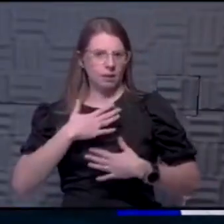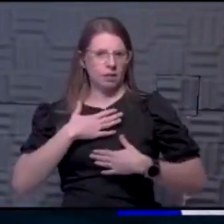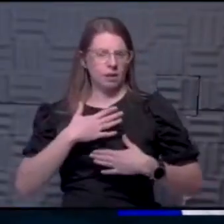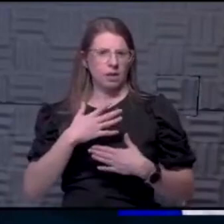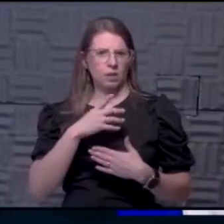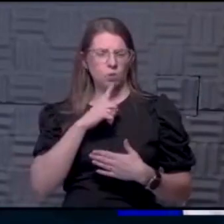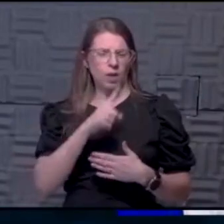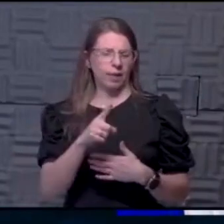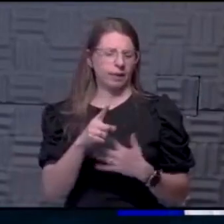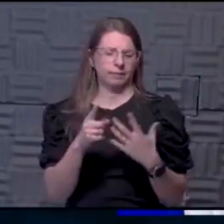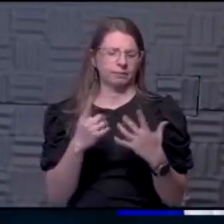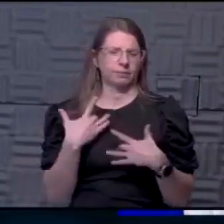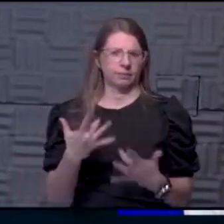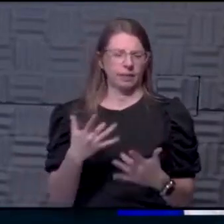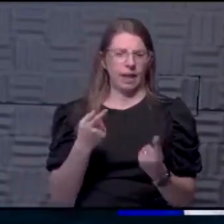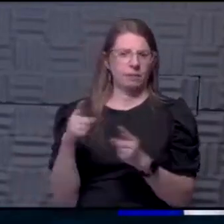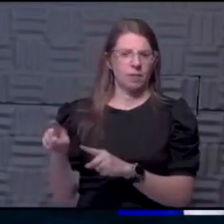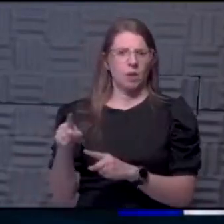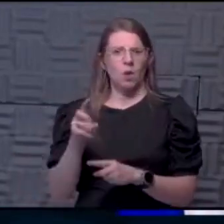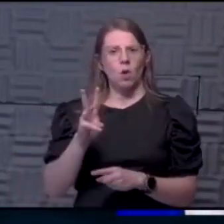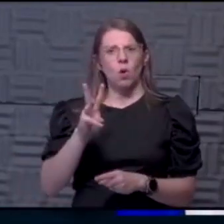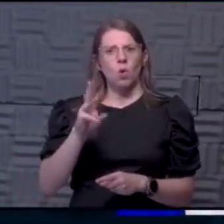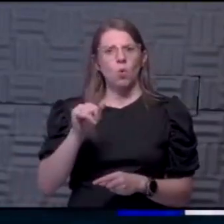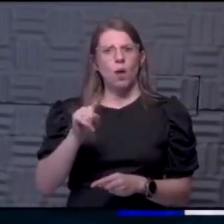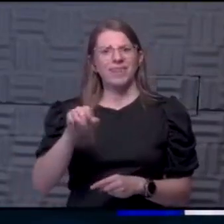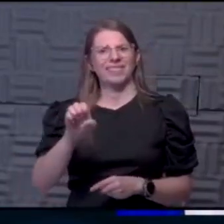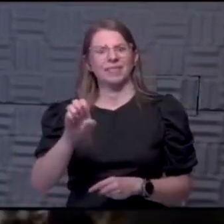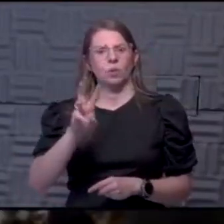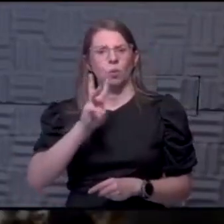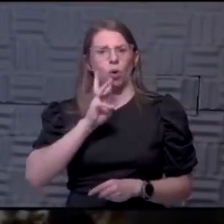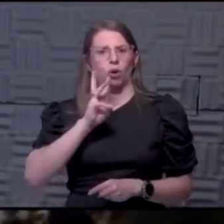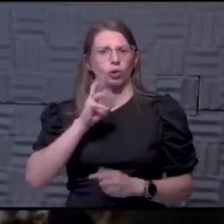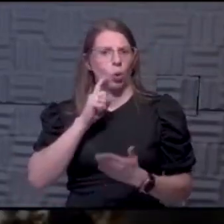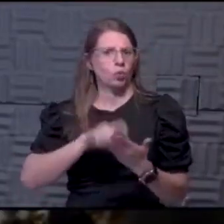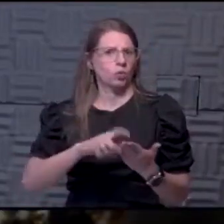general downturn. What are you seeing in the wastewater these days?